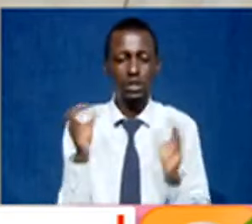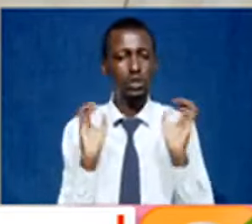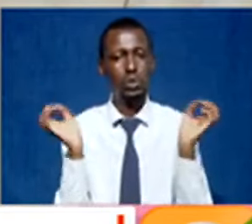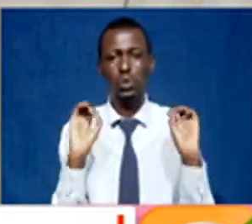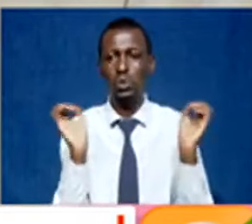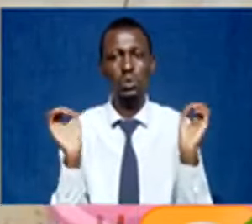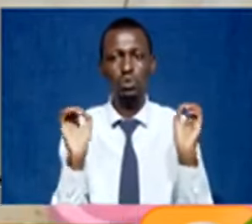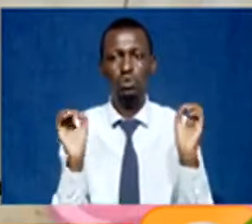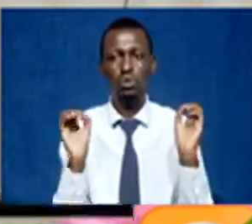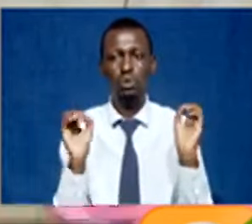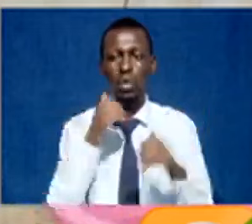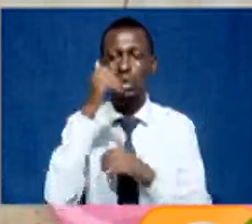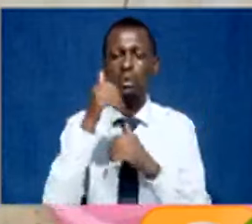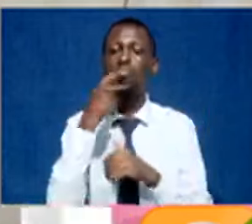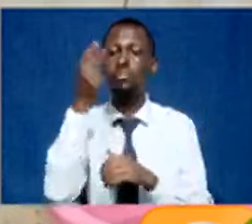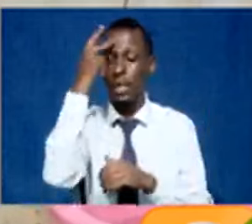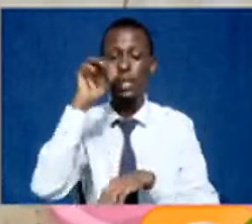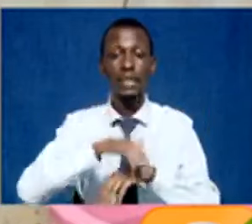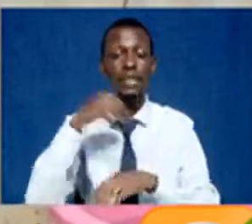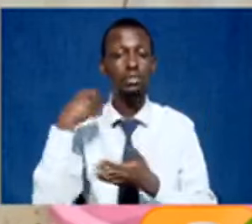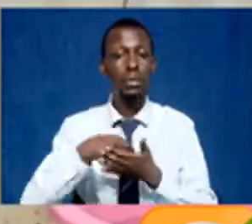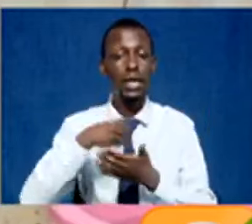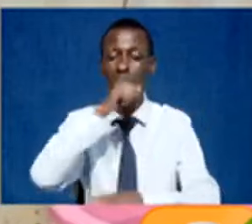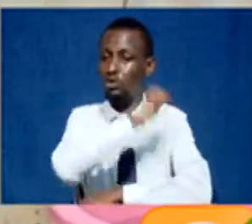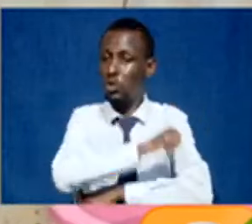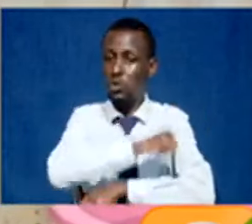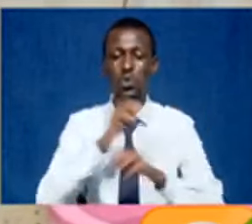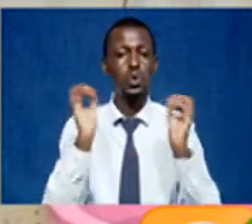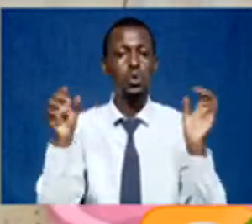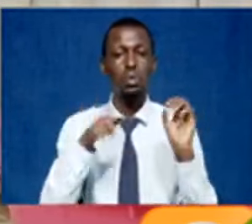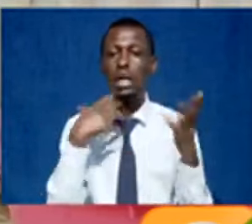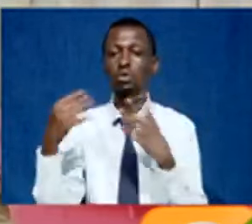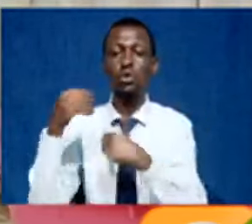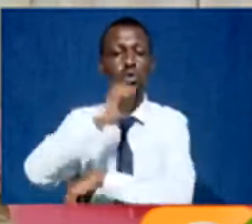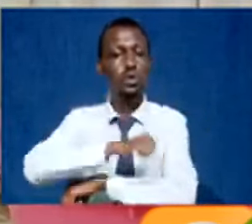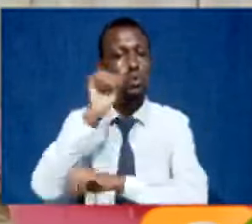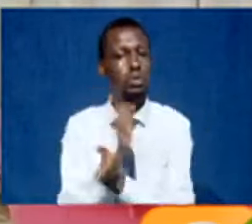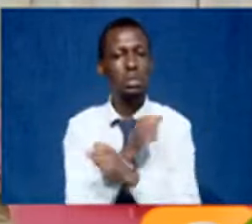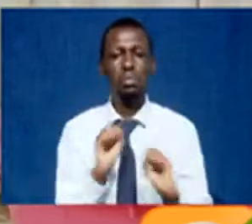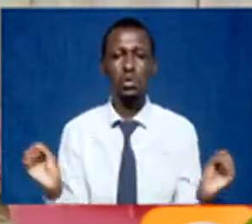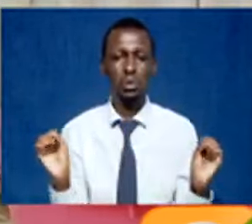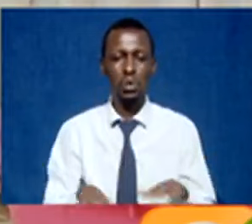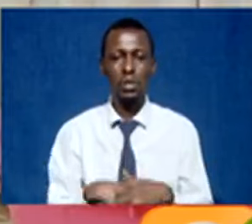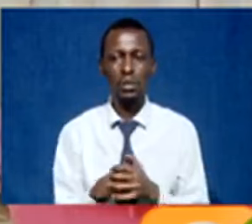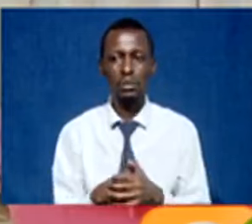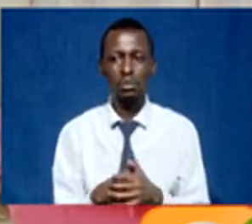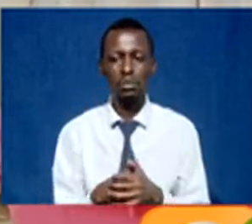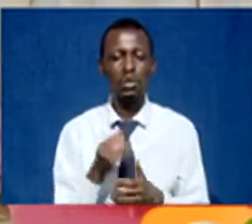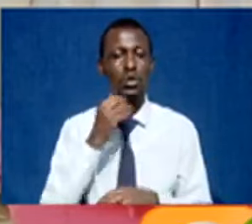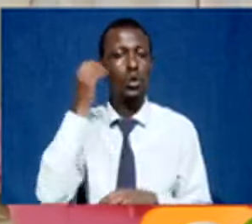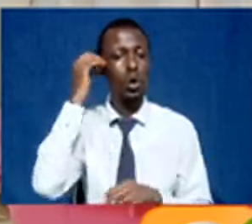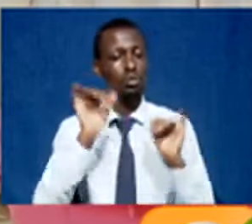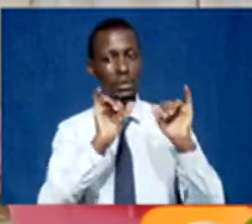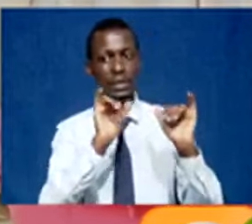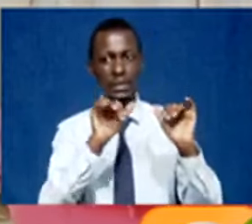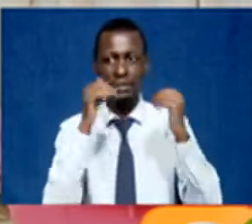school since my parents cannot raise the school fees, which is needed. Akikaa nyumbani, ako na stress juu kaa siku mbili